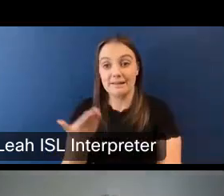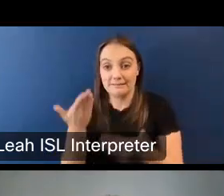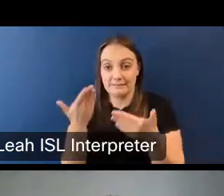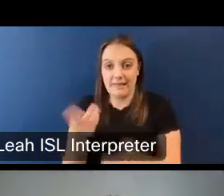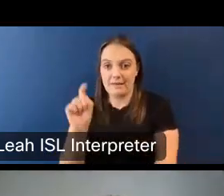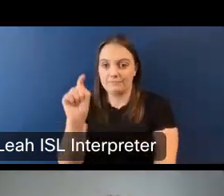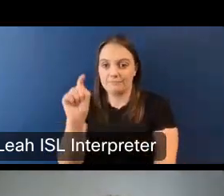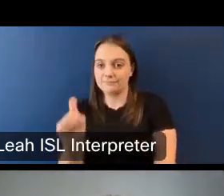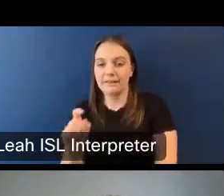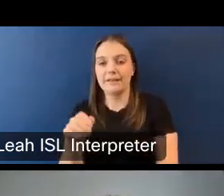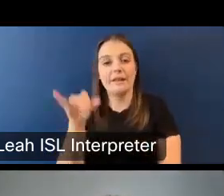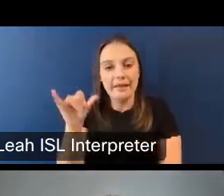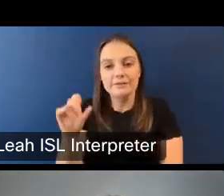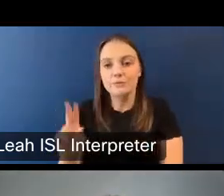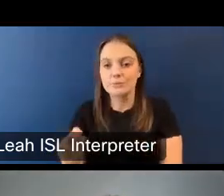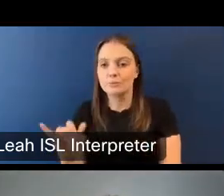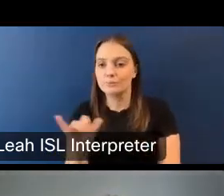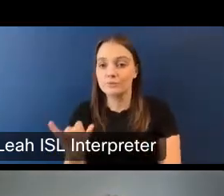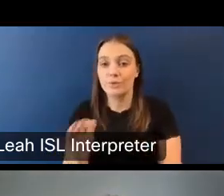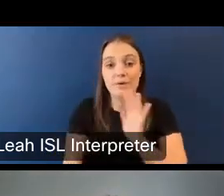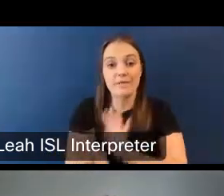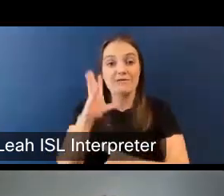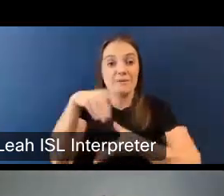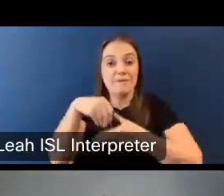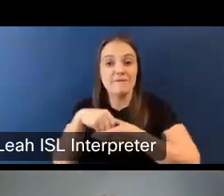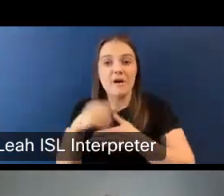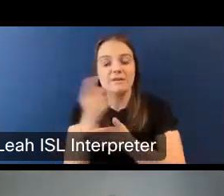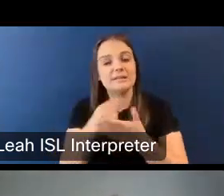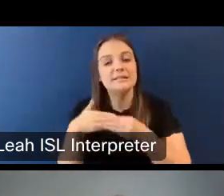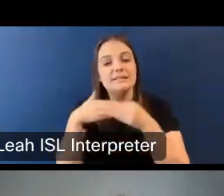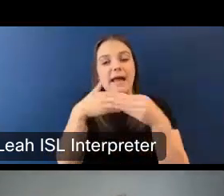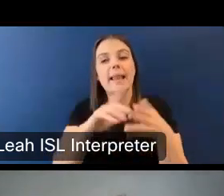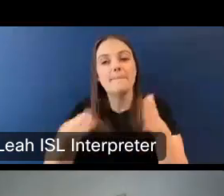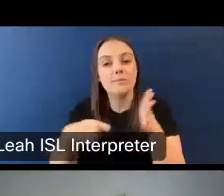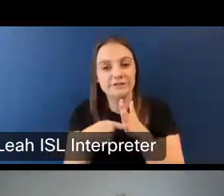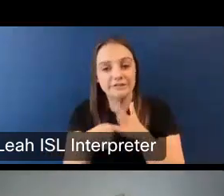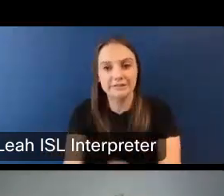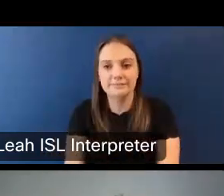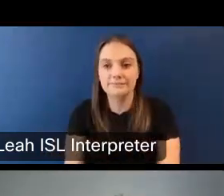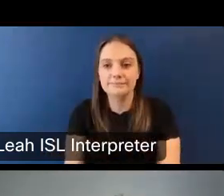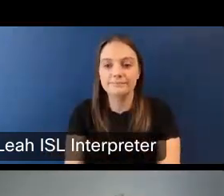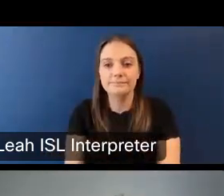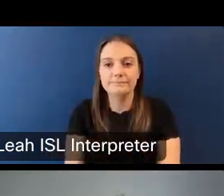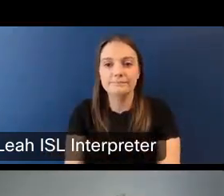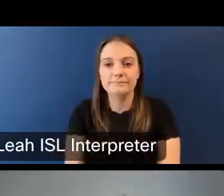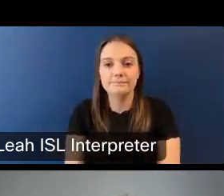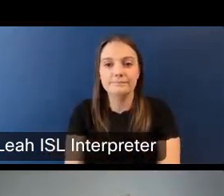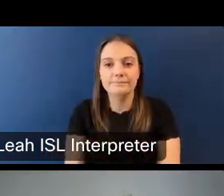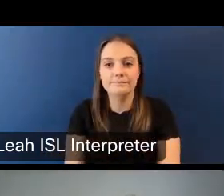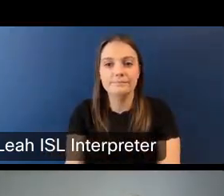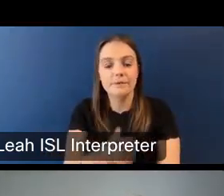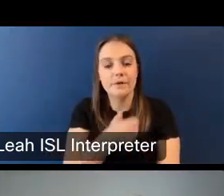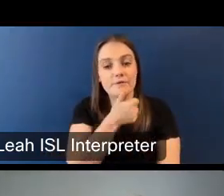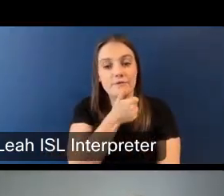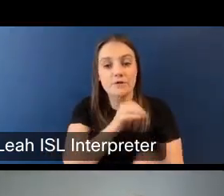your experience, whether or not you have been involved in a design-led project. Our first introduction was working with SPARK and with